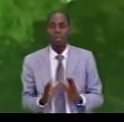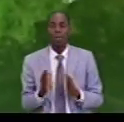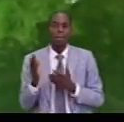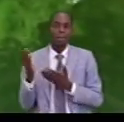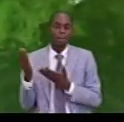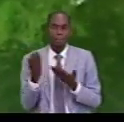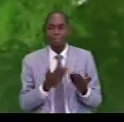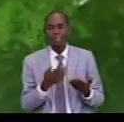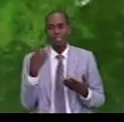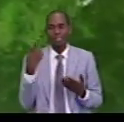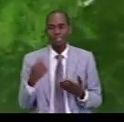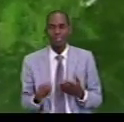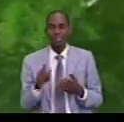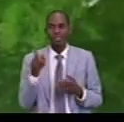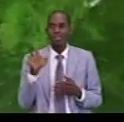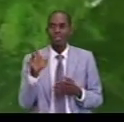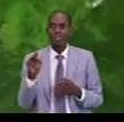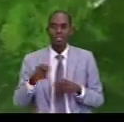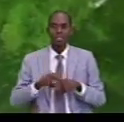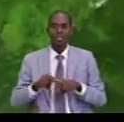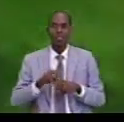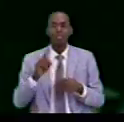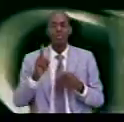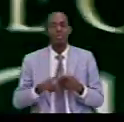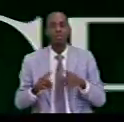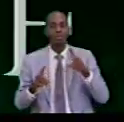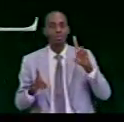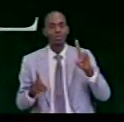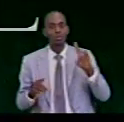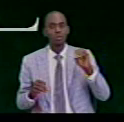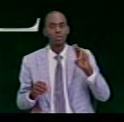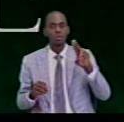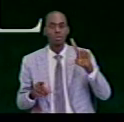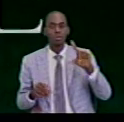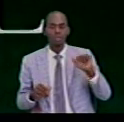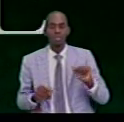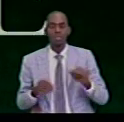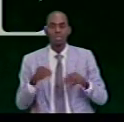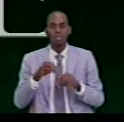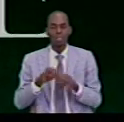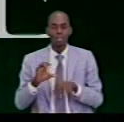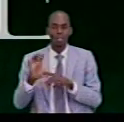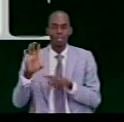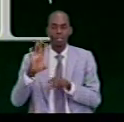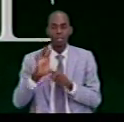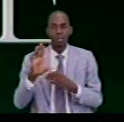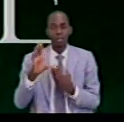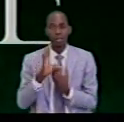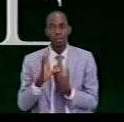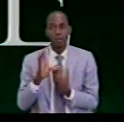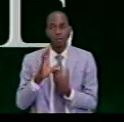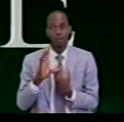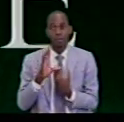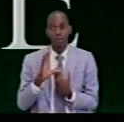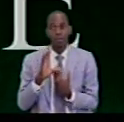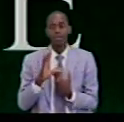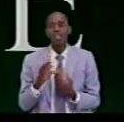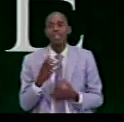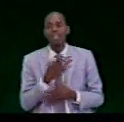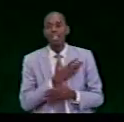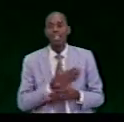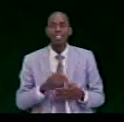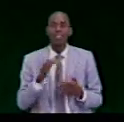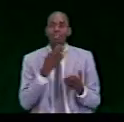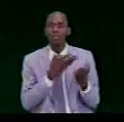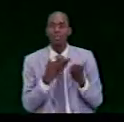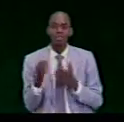coastal city of Douala, Cameroon. Come experience the compassion of Jesus, the Prince of Peace,